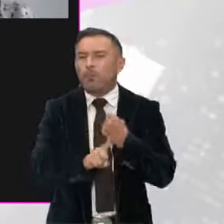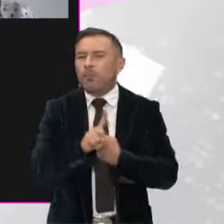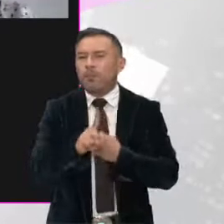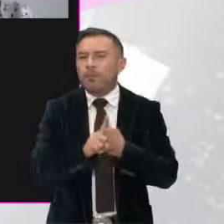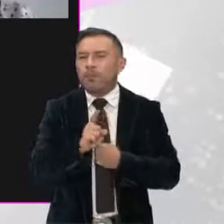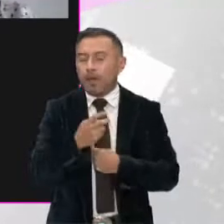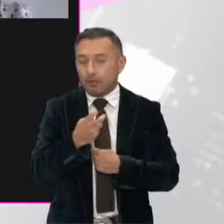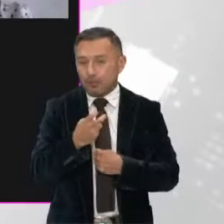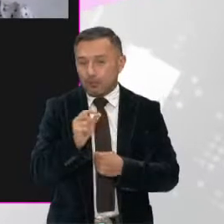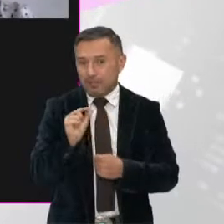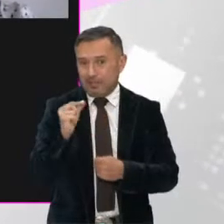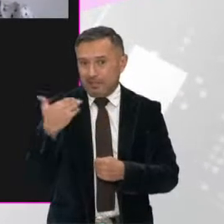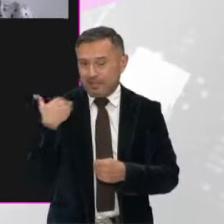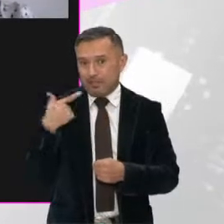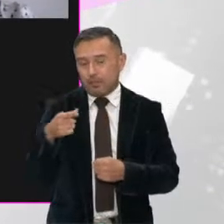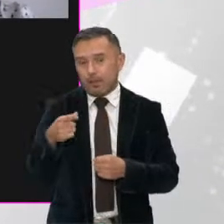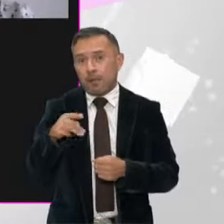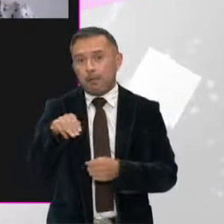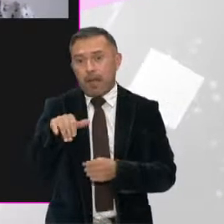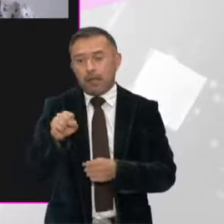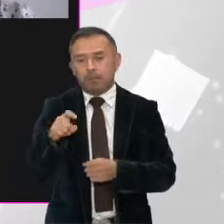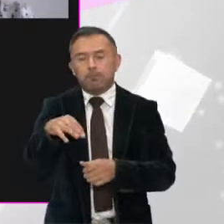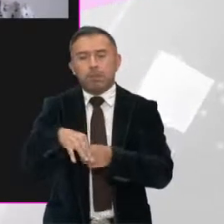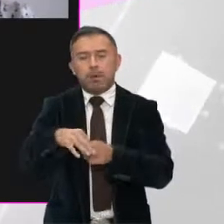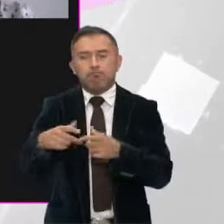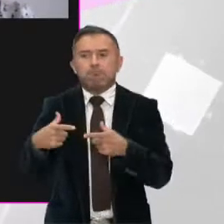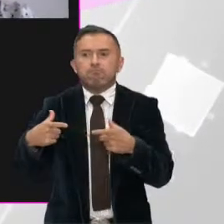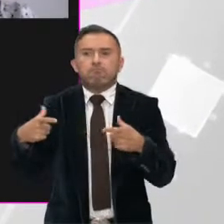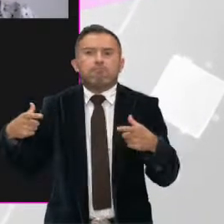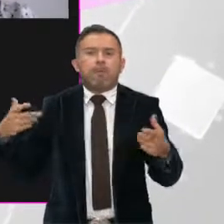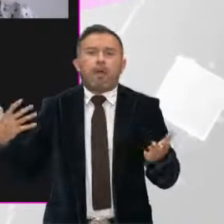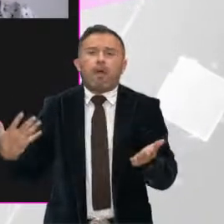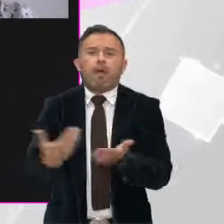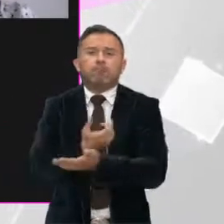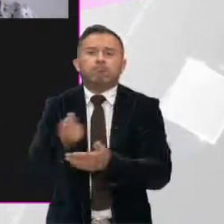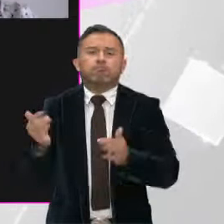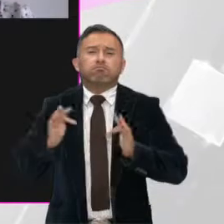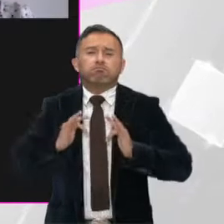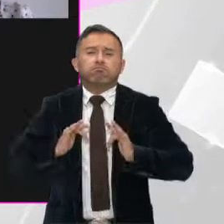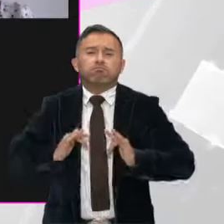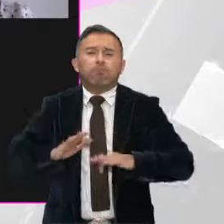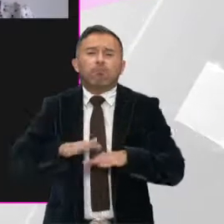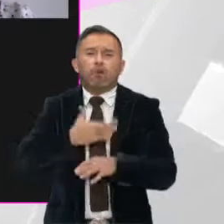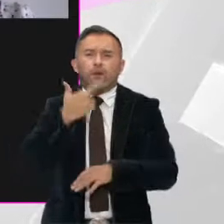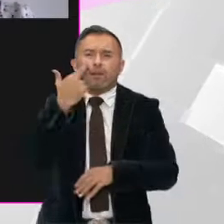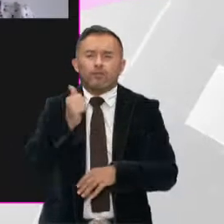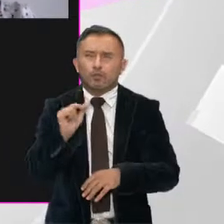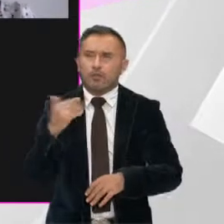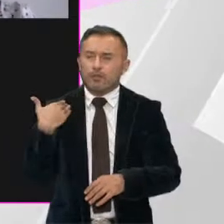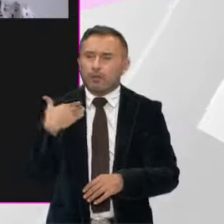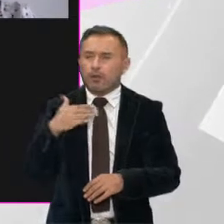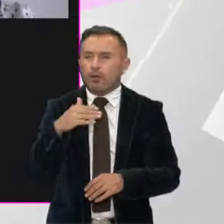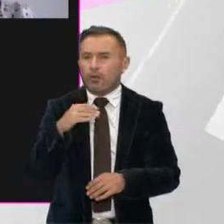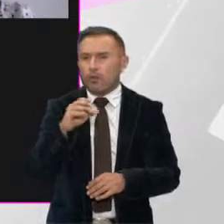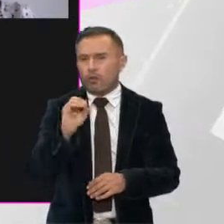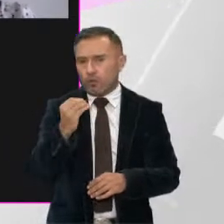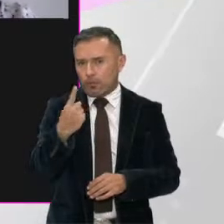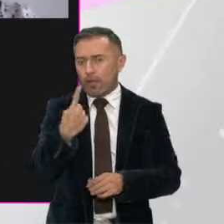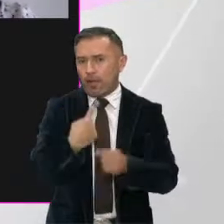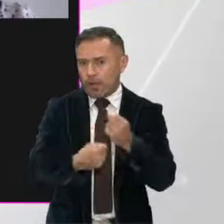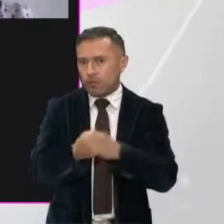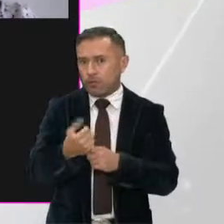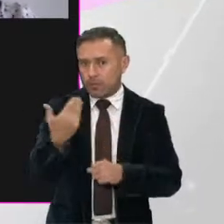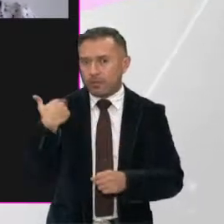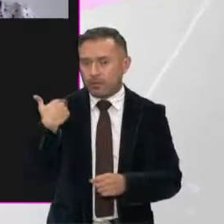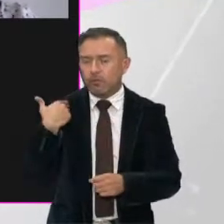The problem of the success of MAS